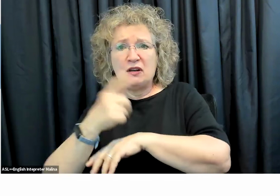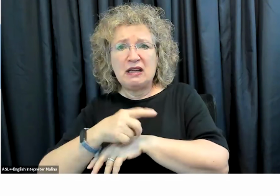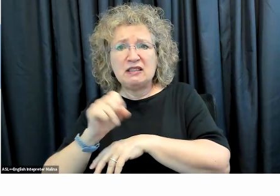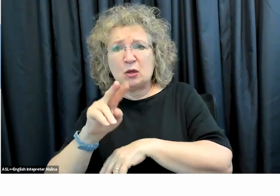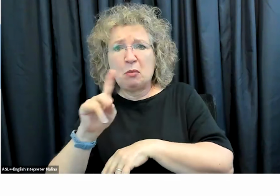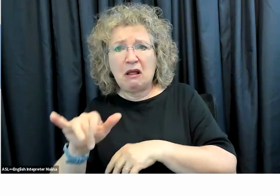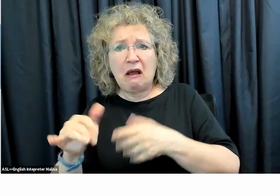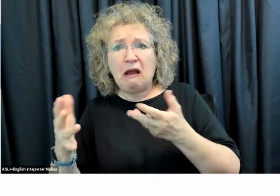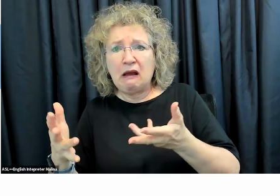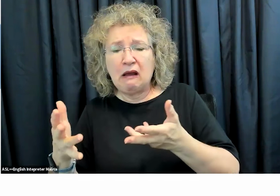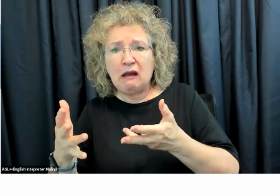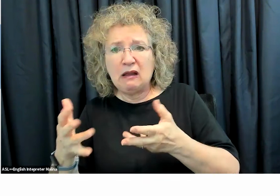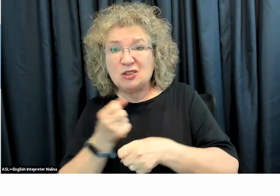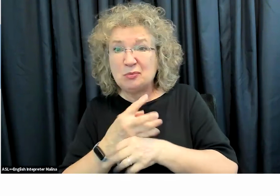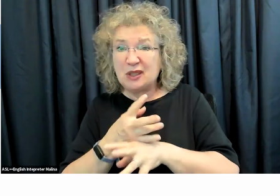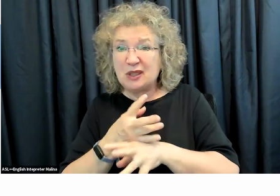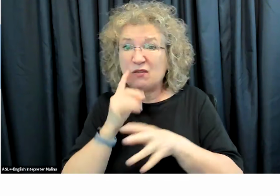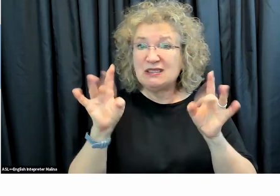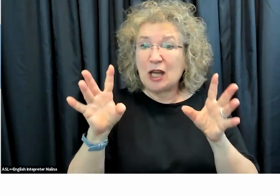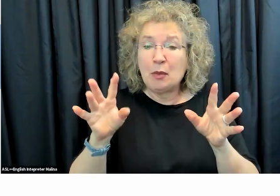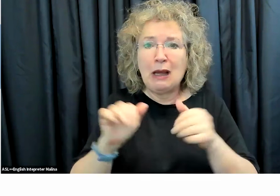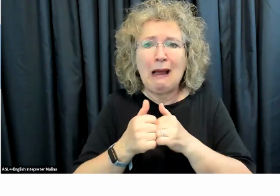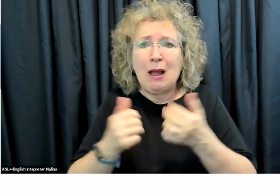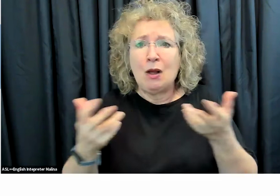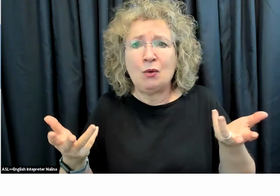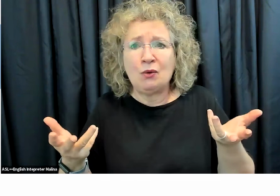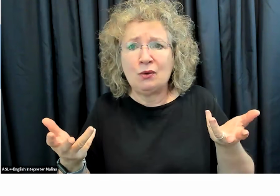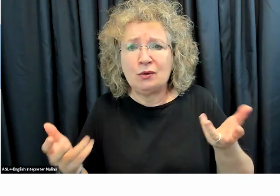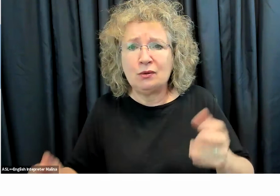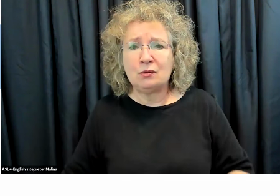adequately prepare for disaster?